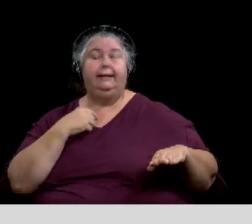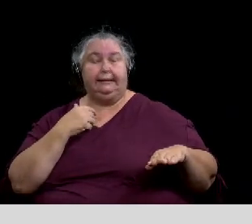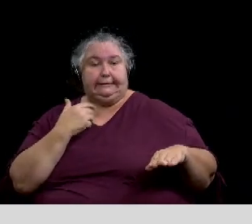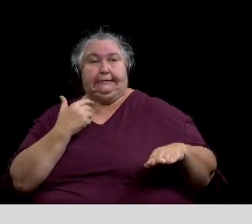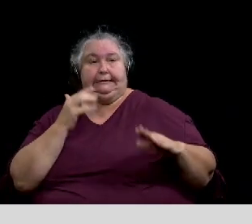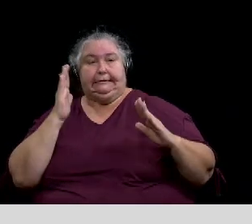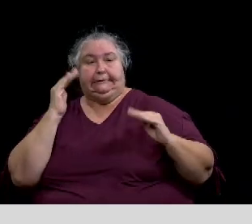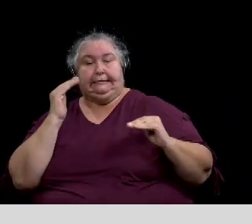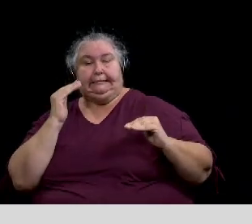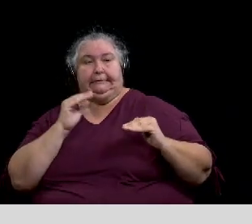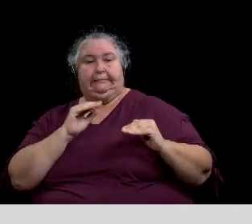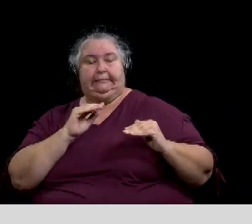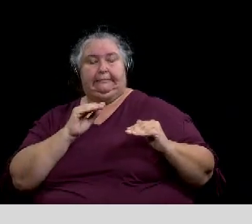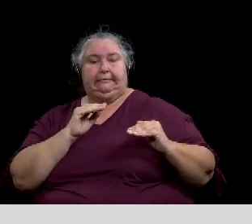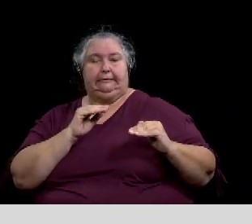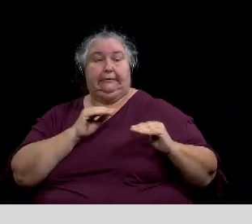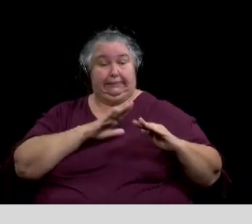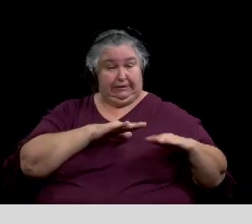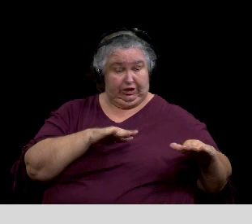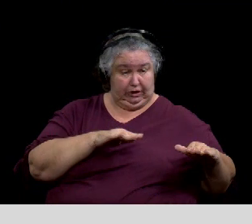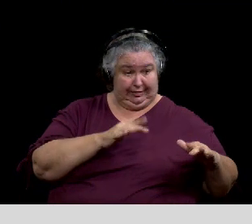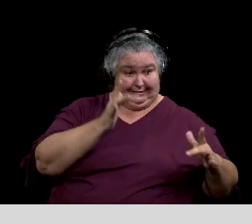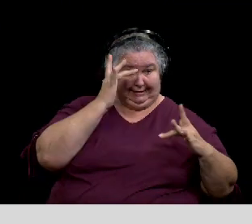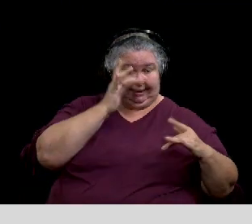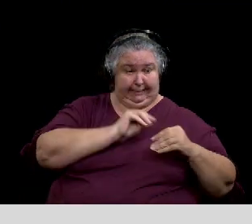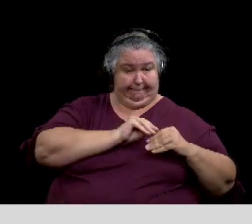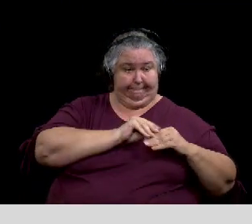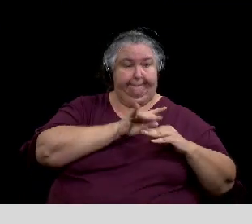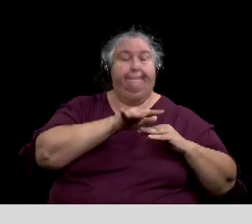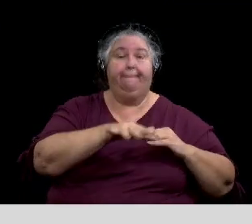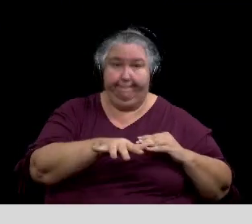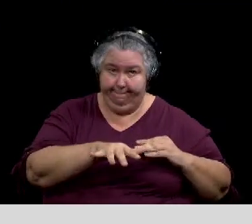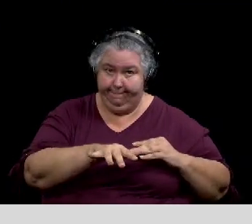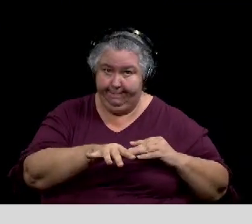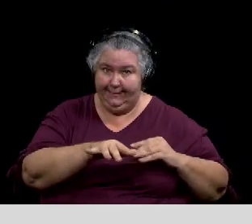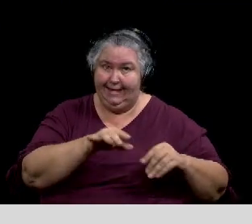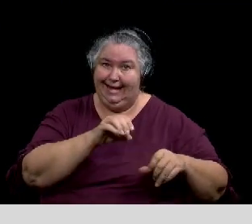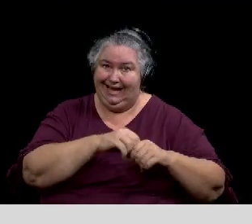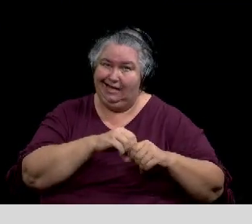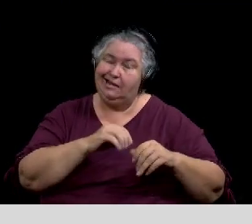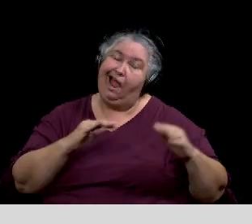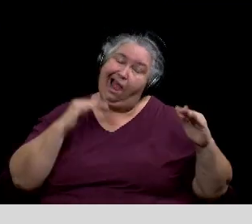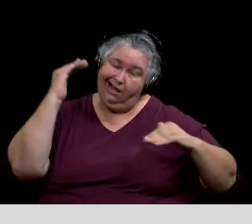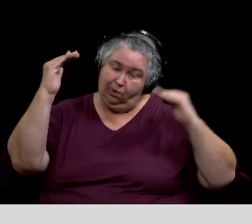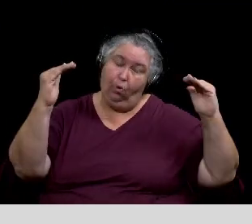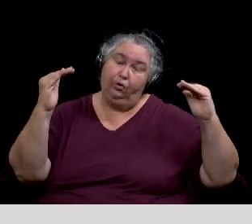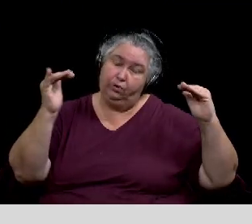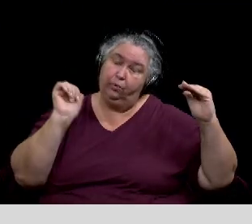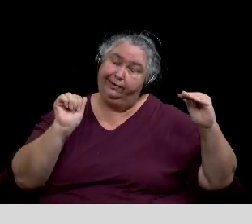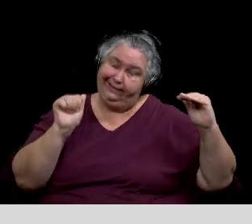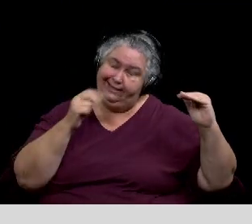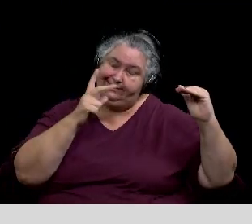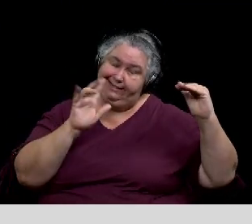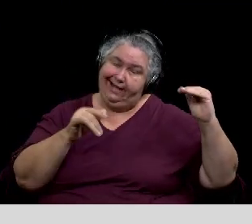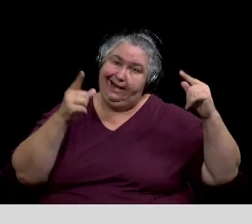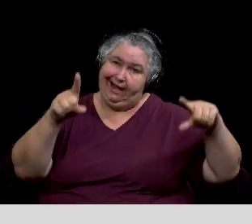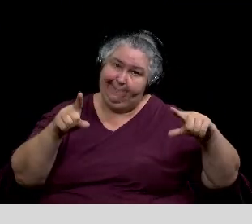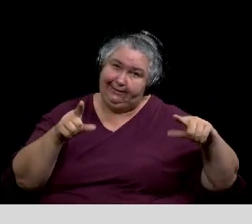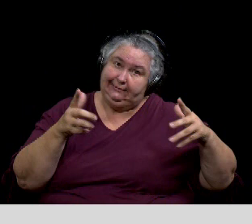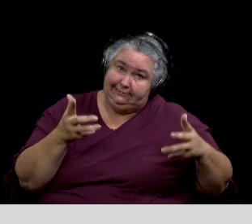a spillover effect and cases in vulnerable adults. So this does create